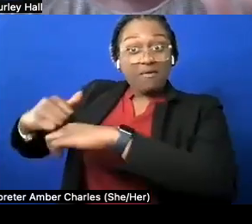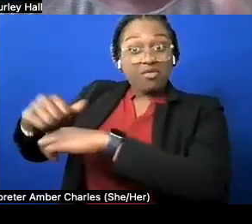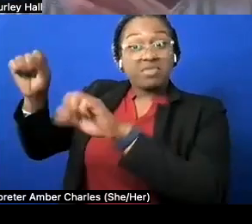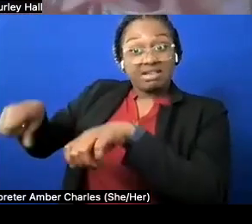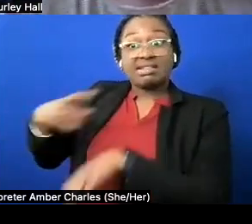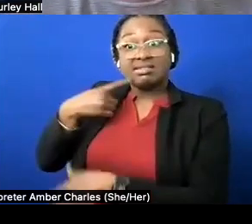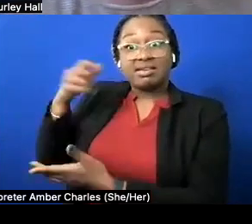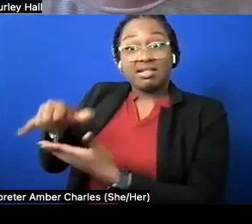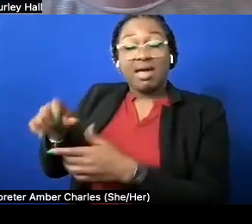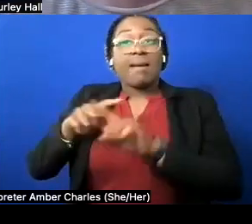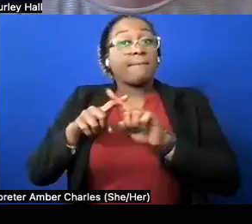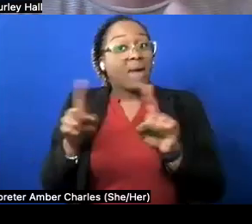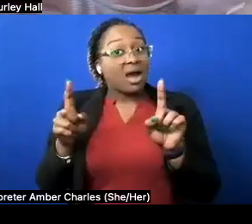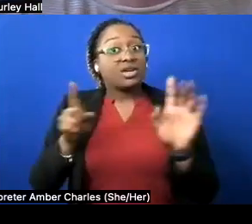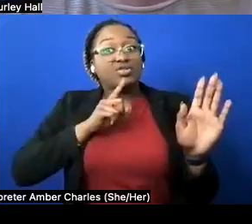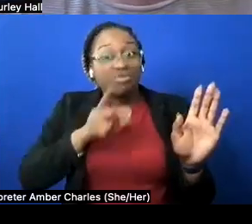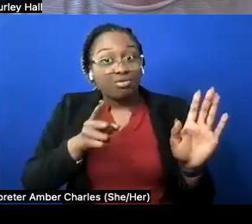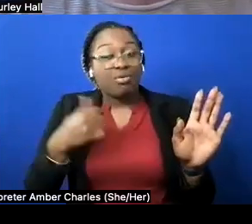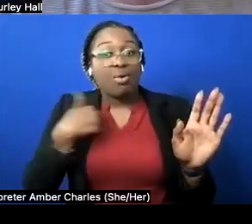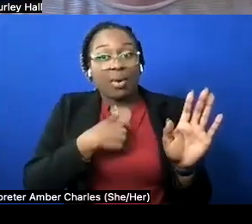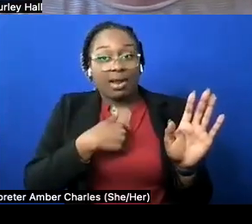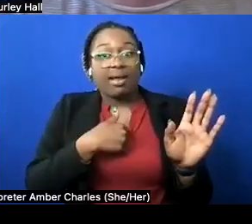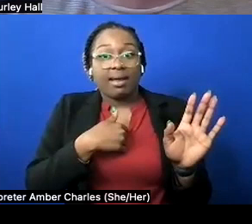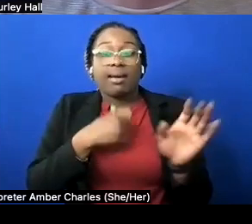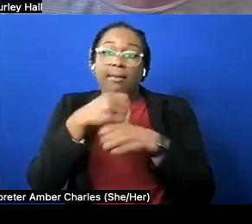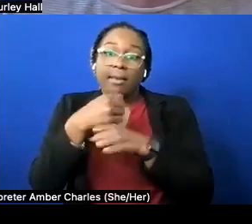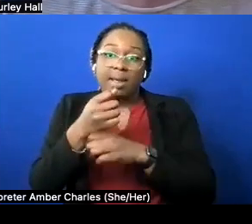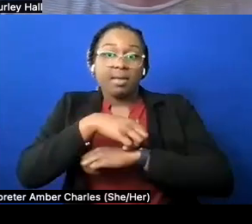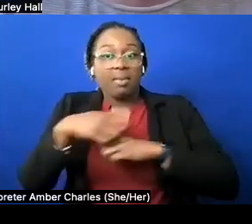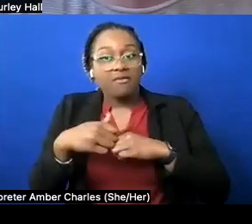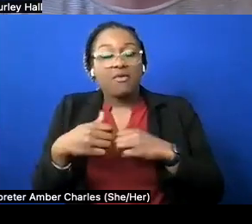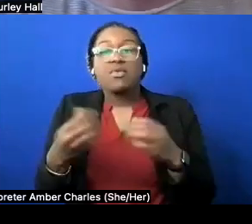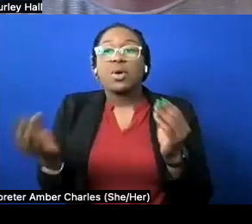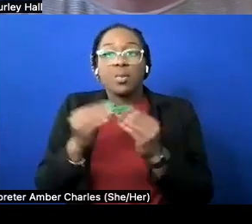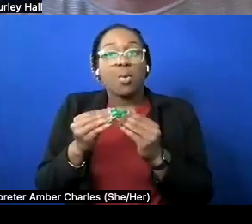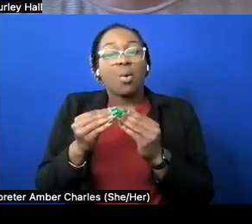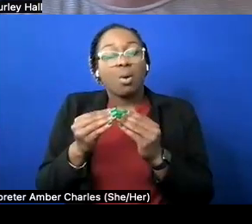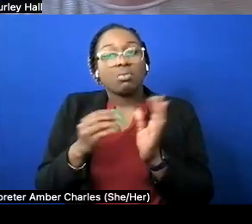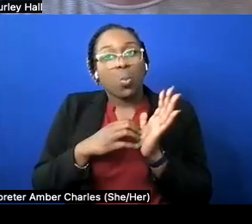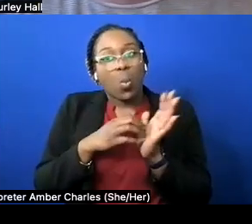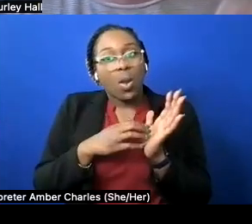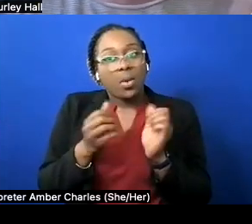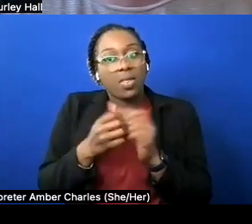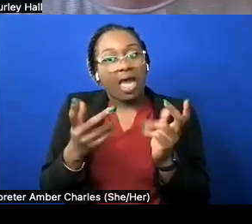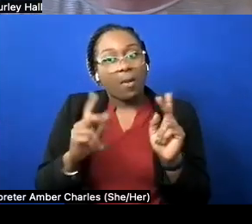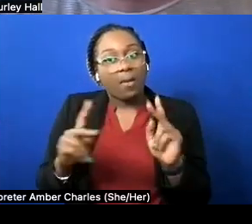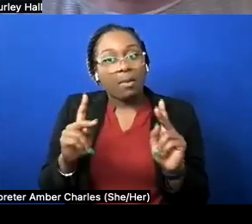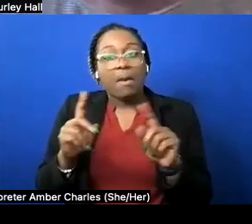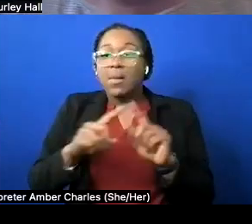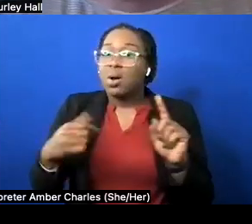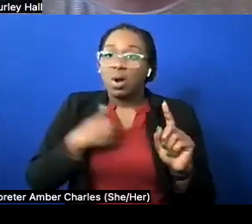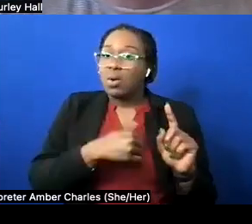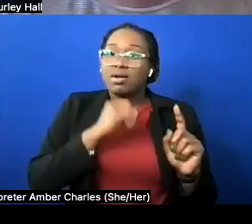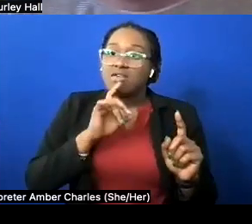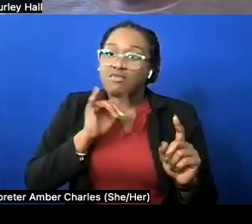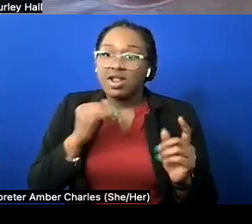Now, true, we make those platforms what they are, and they would be much poorer without us. But we are not actually the ones holding